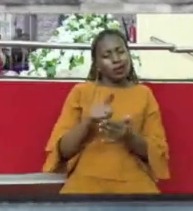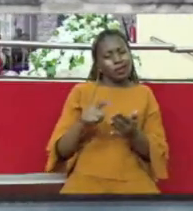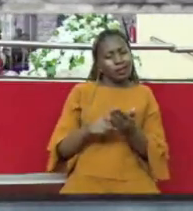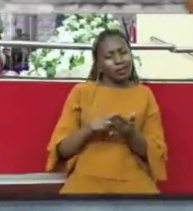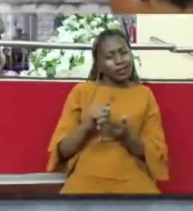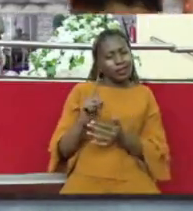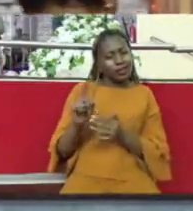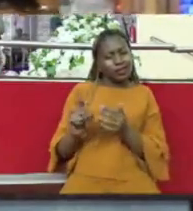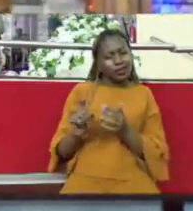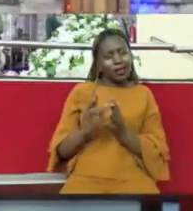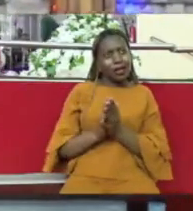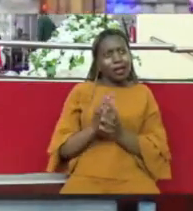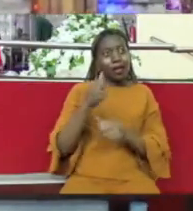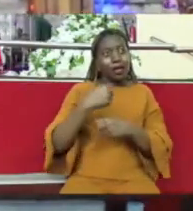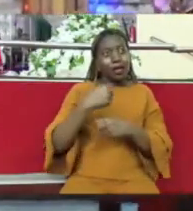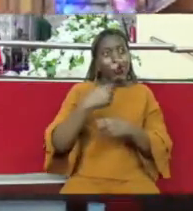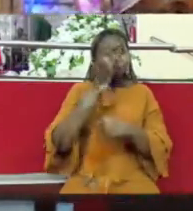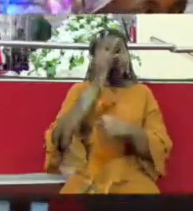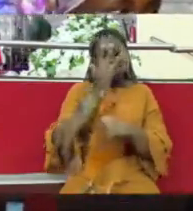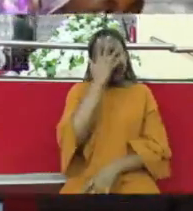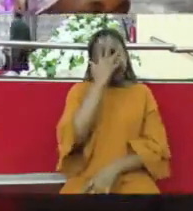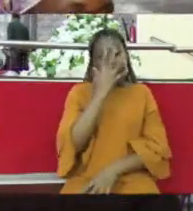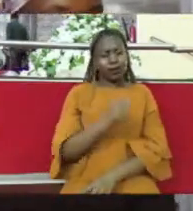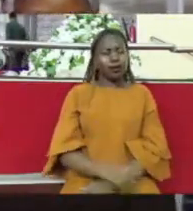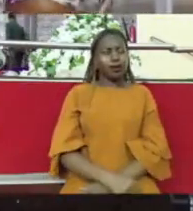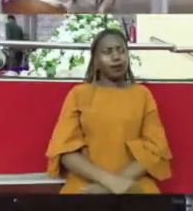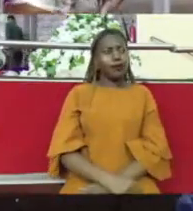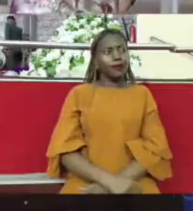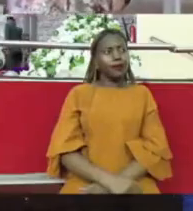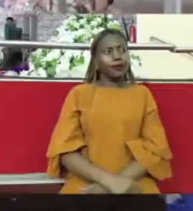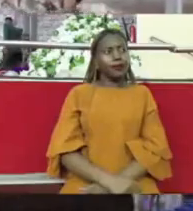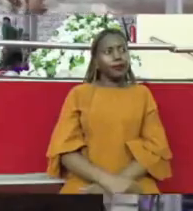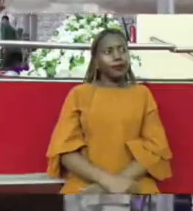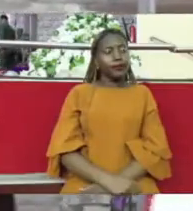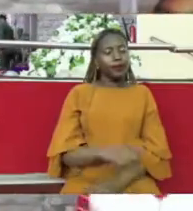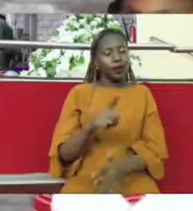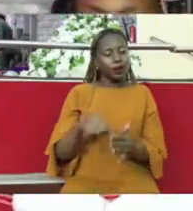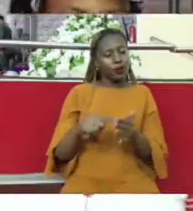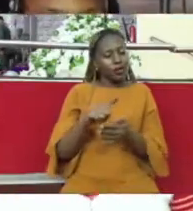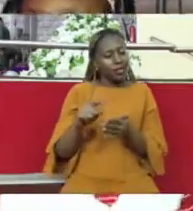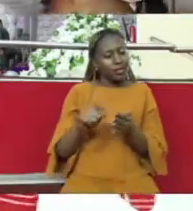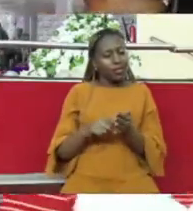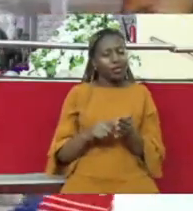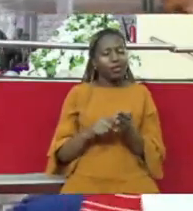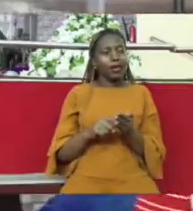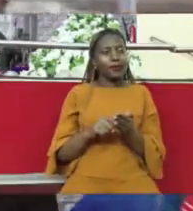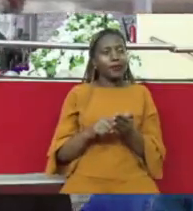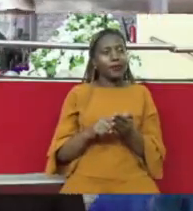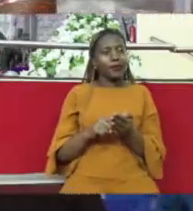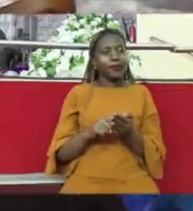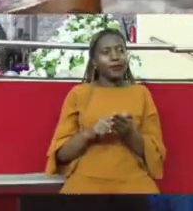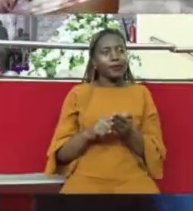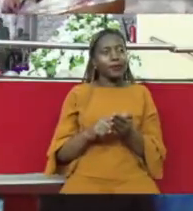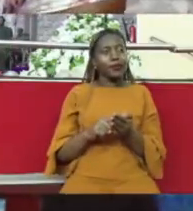you embarrassed? Ambacho kimefanya uwe na aibu. What is this? Ni nini hiki?